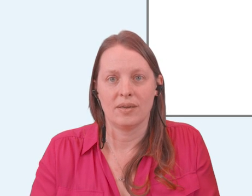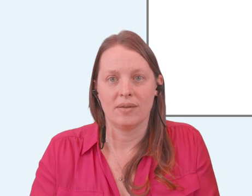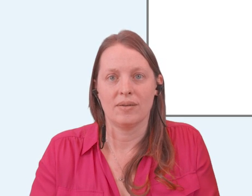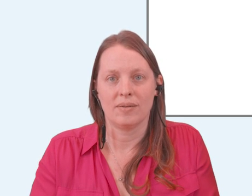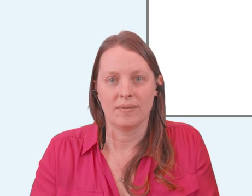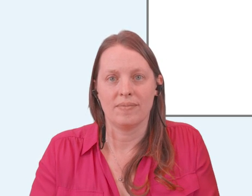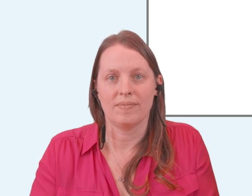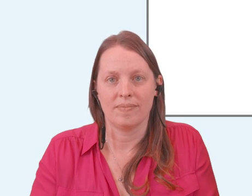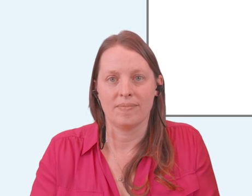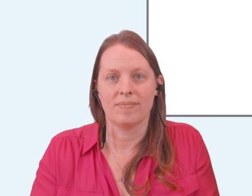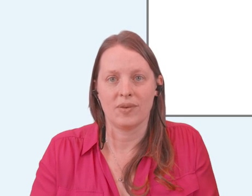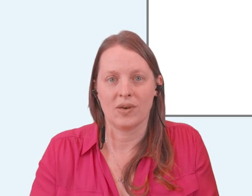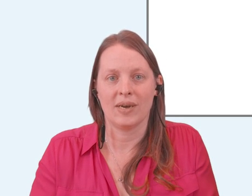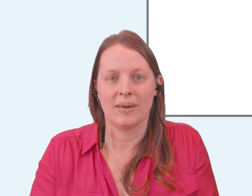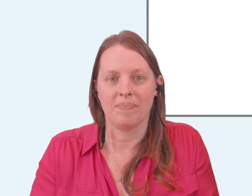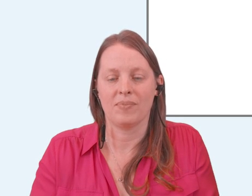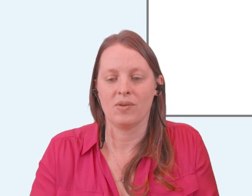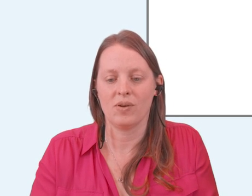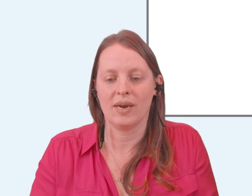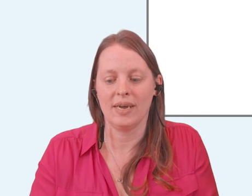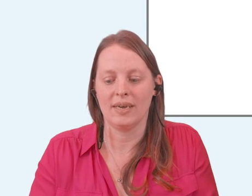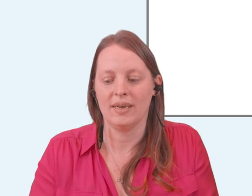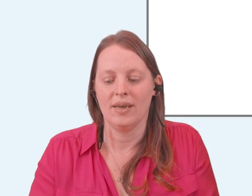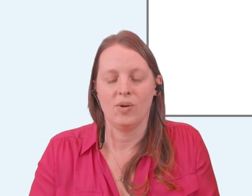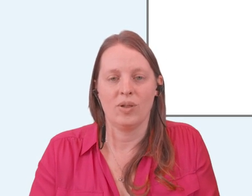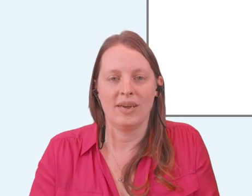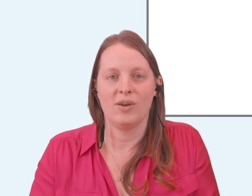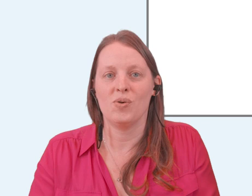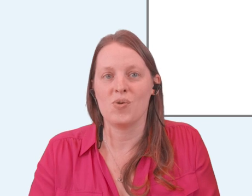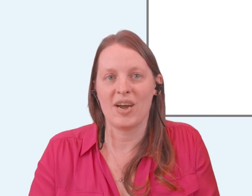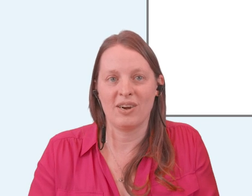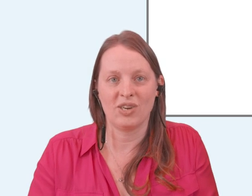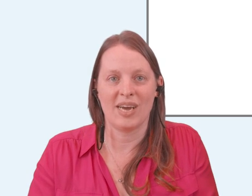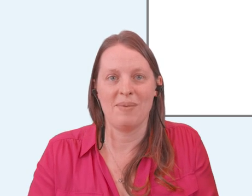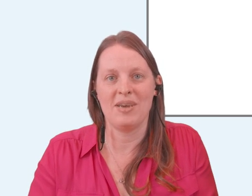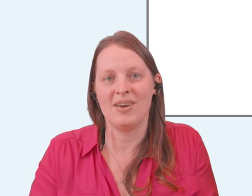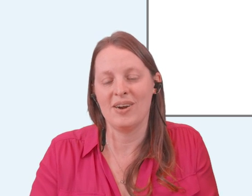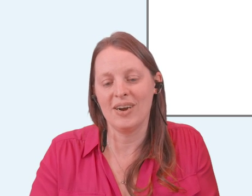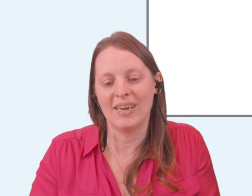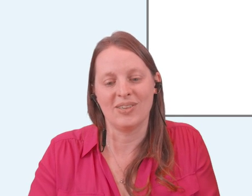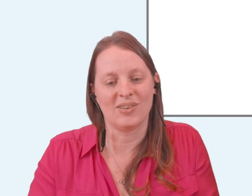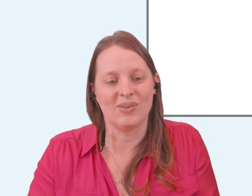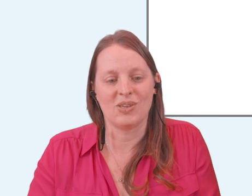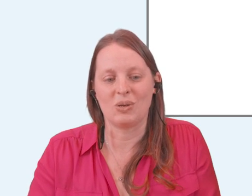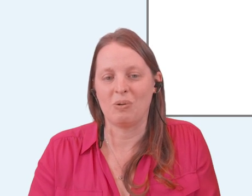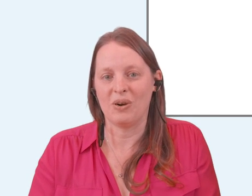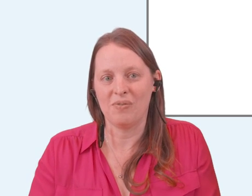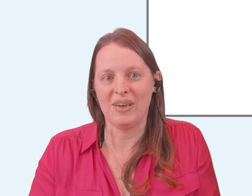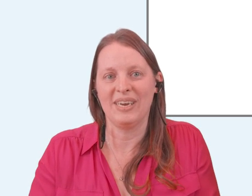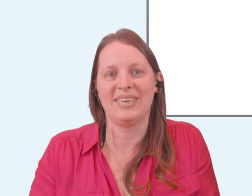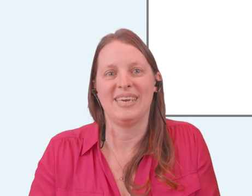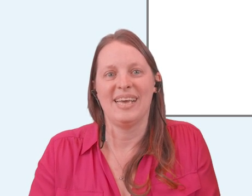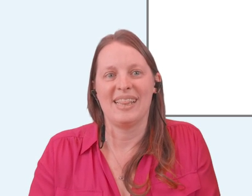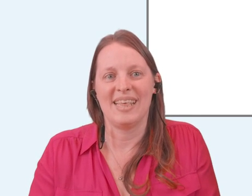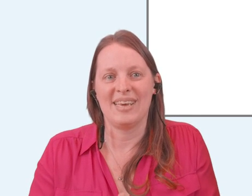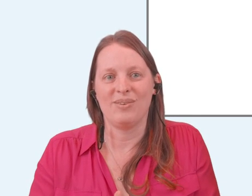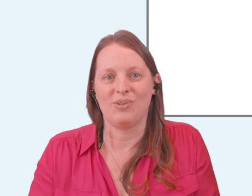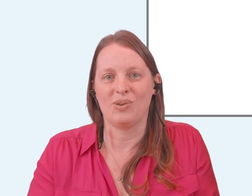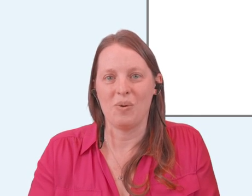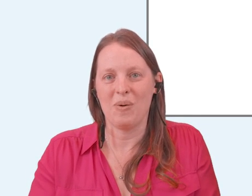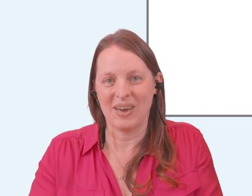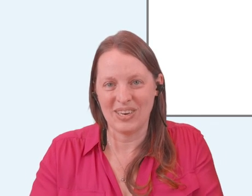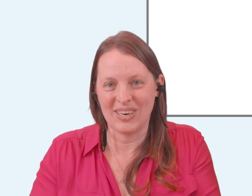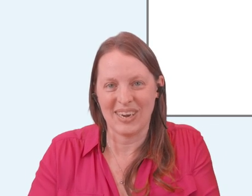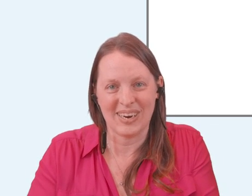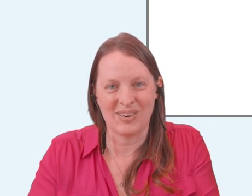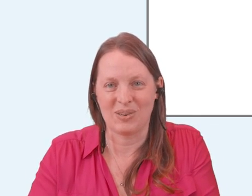agree, absolutely. Got it. Okay. Well, I know we're at our time here, and so this is perfect. Thank you